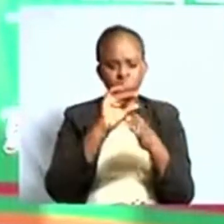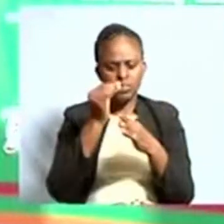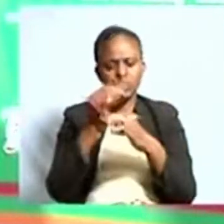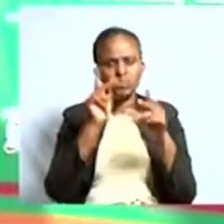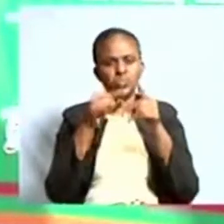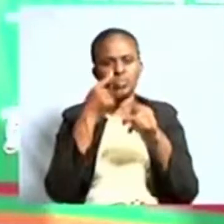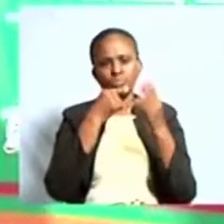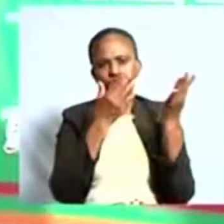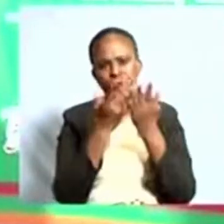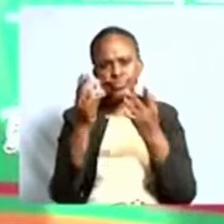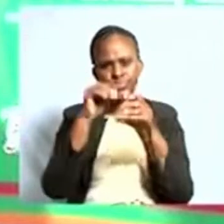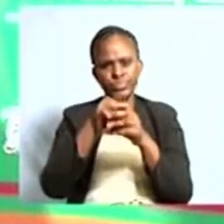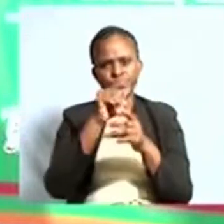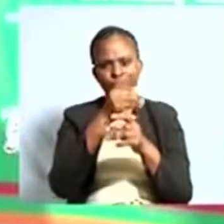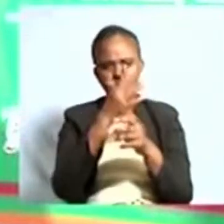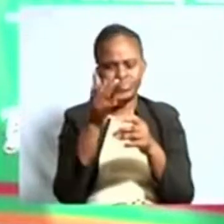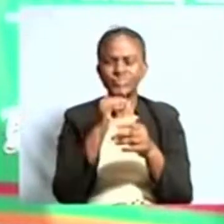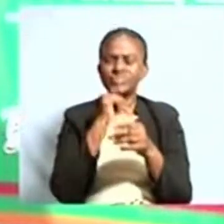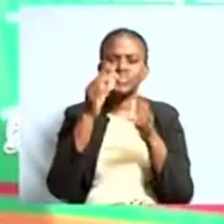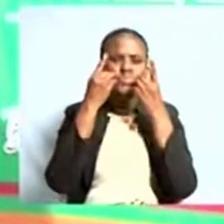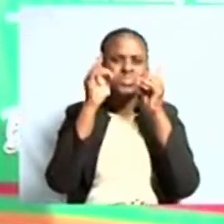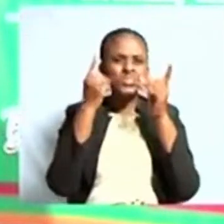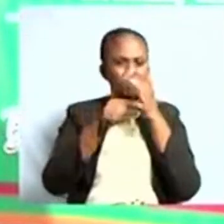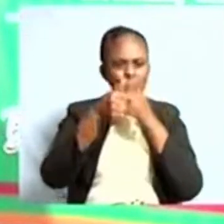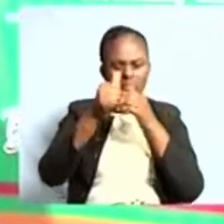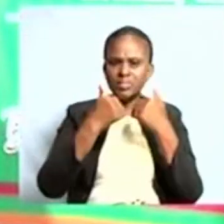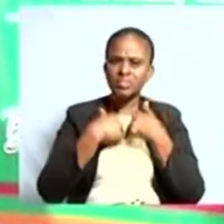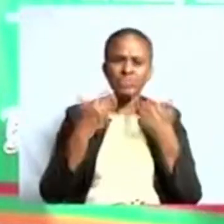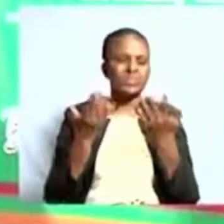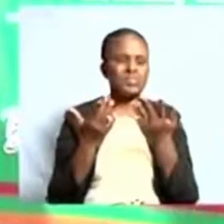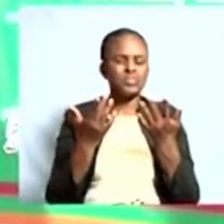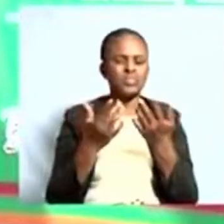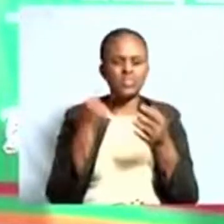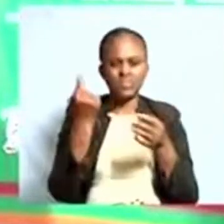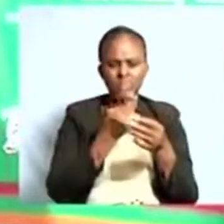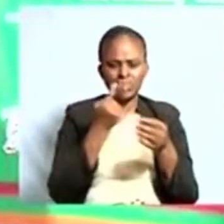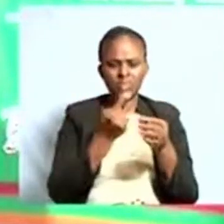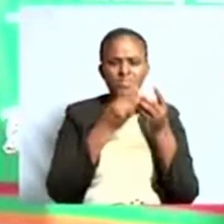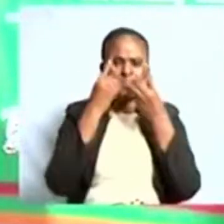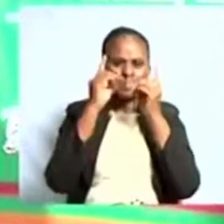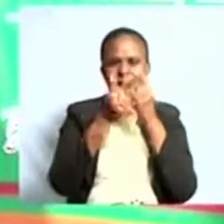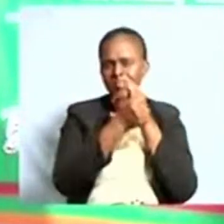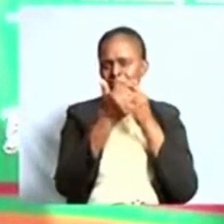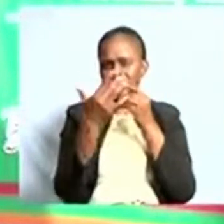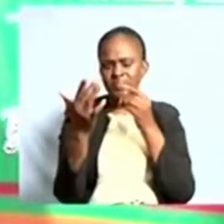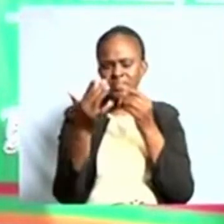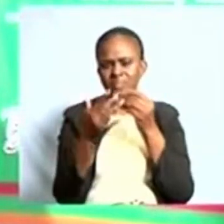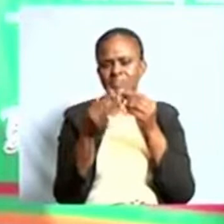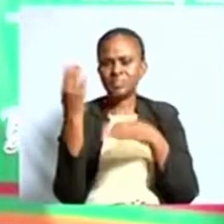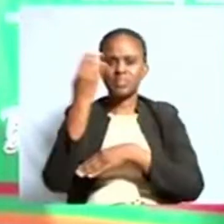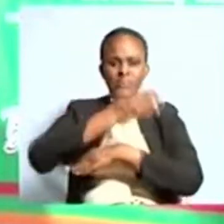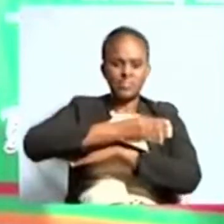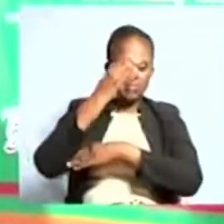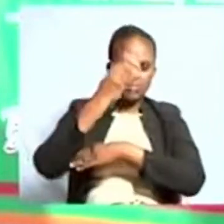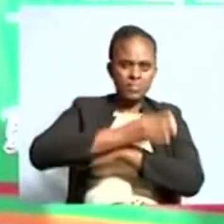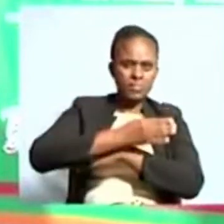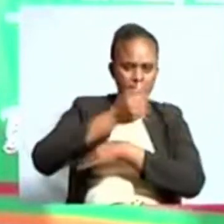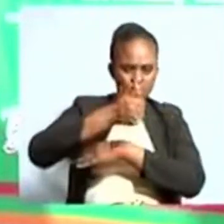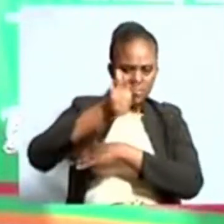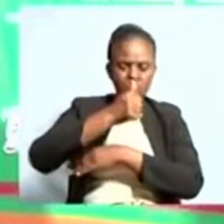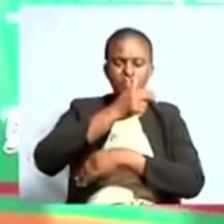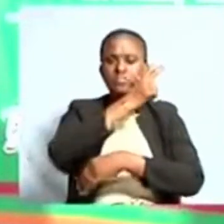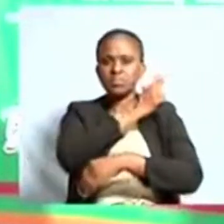in these products, they don't declare what they are bringing in. They will declare something else at the borders to